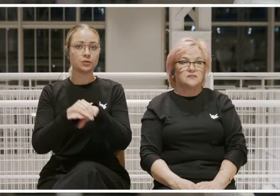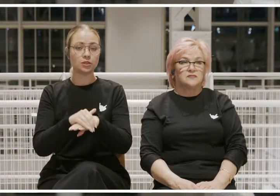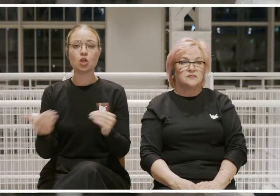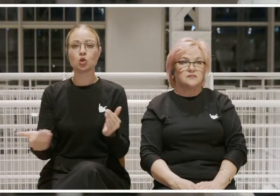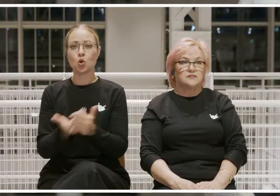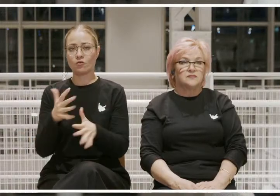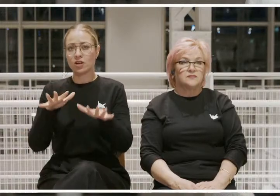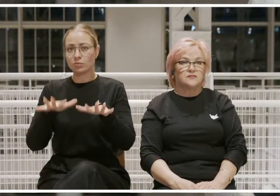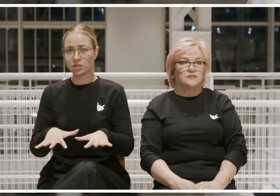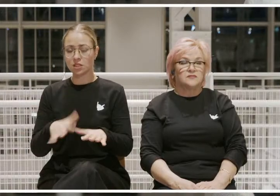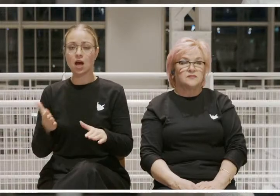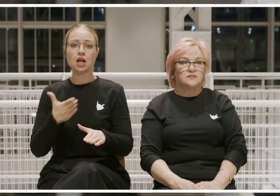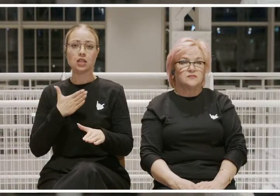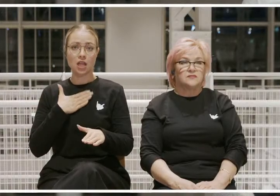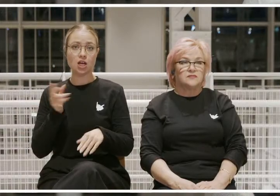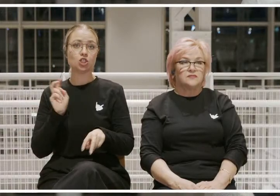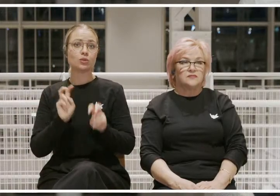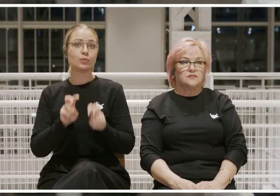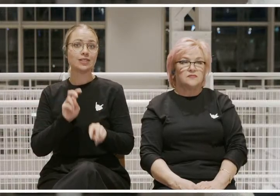discovering new venues,